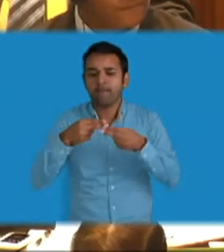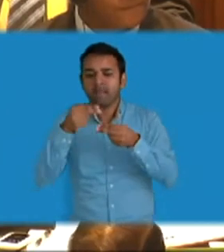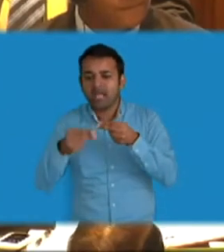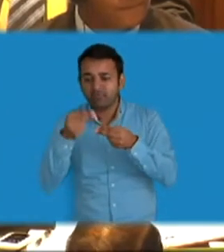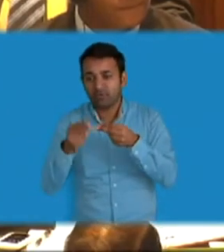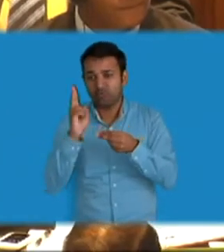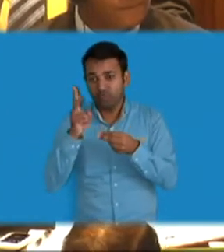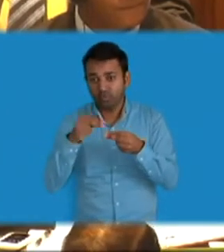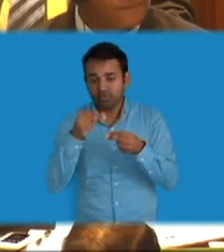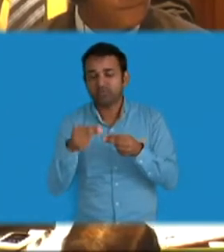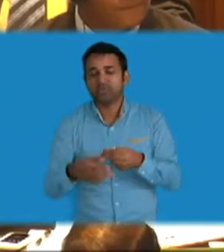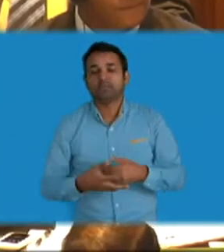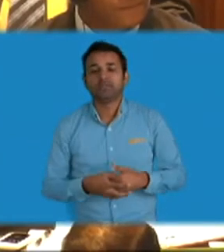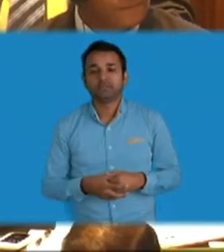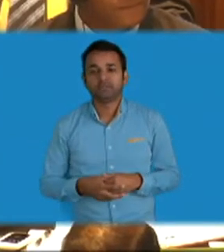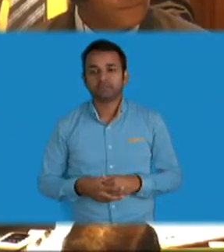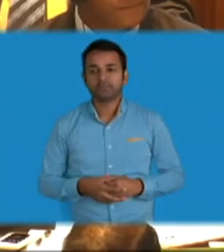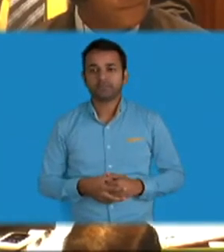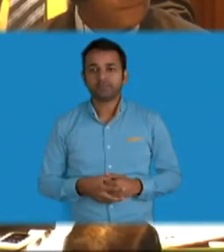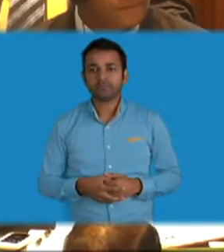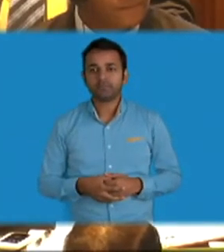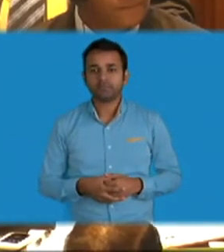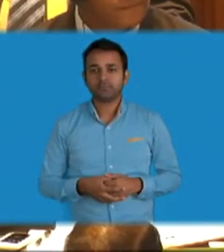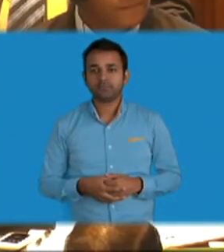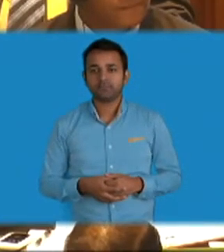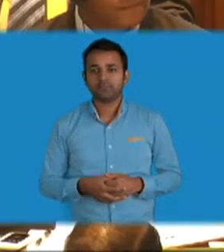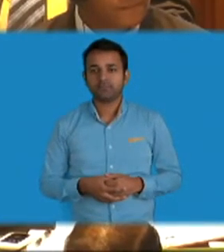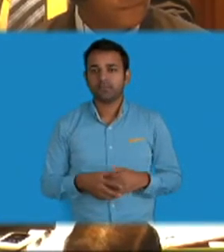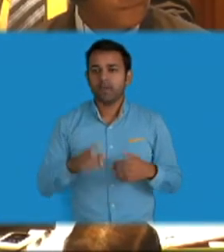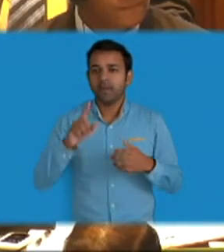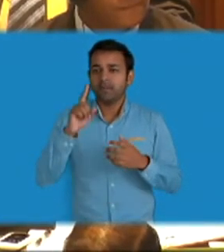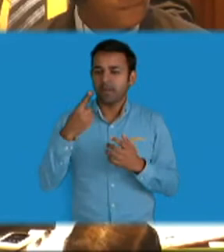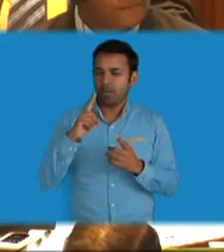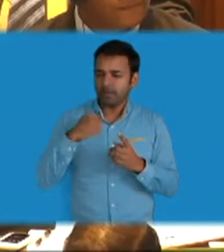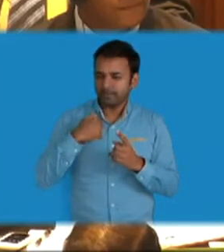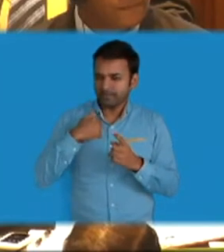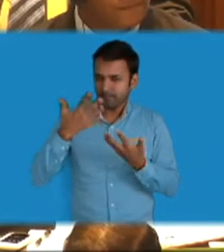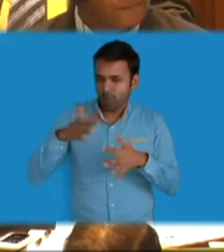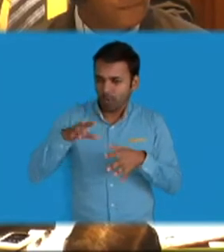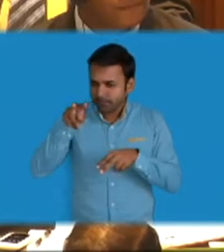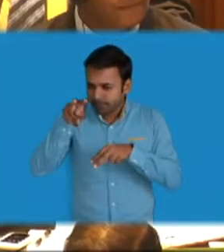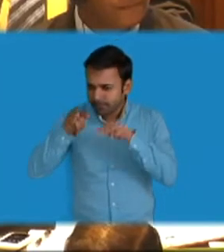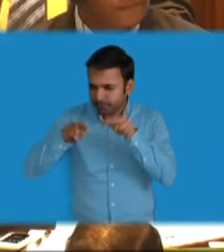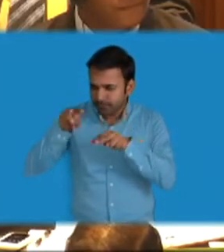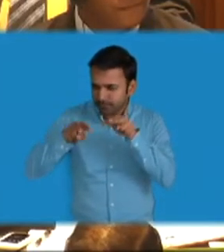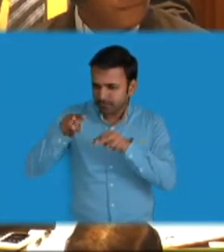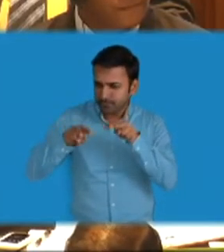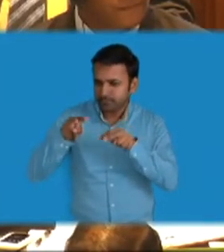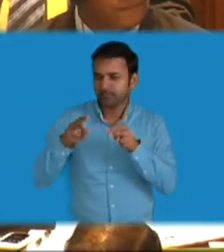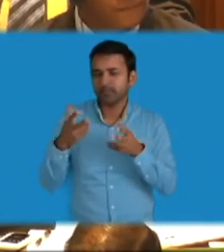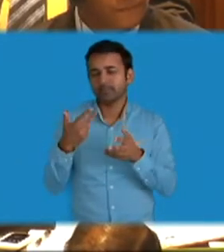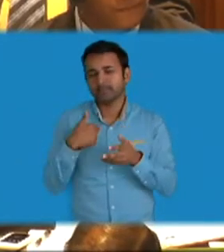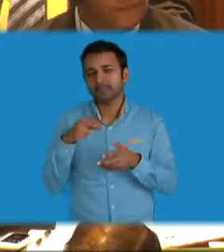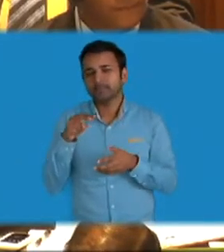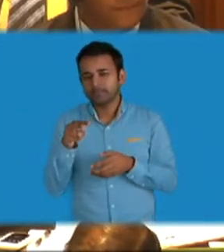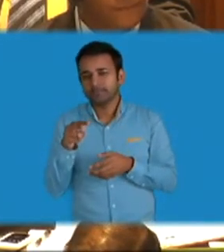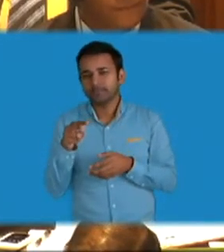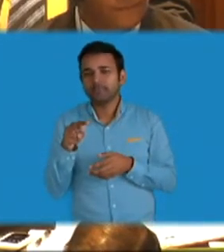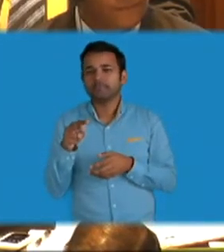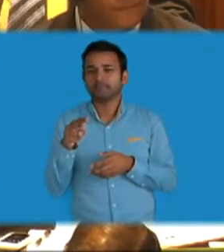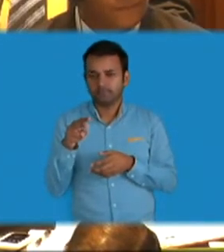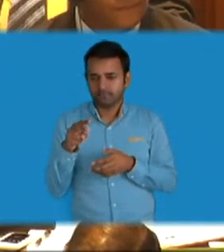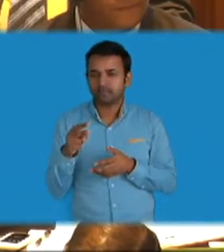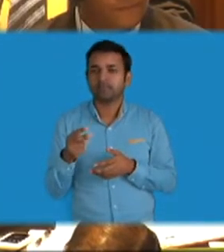But what I can observe that we are overtaken by the